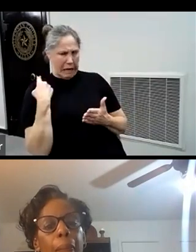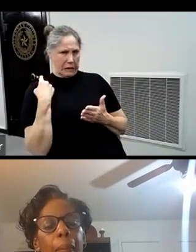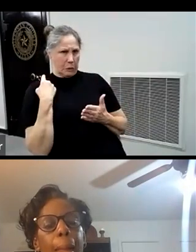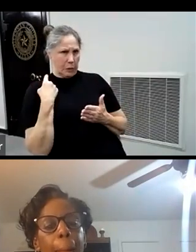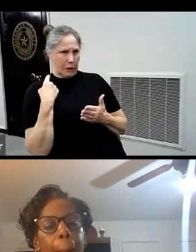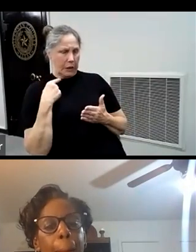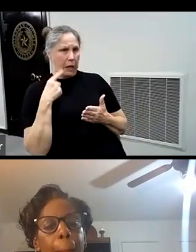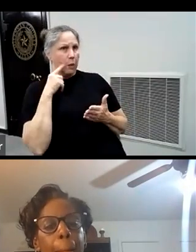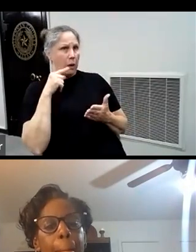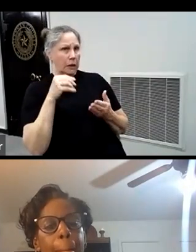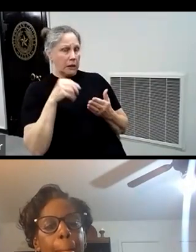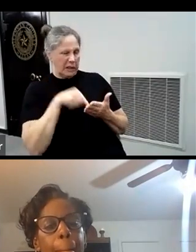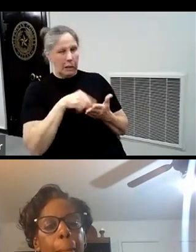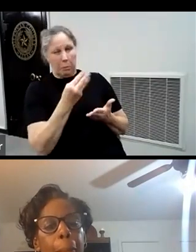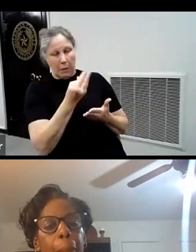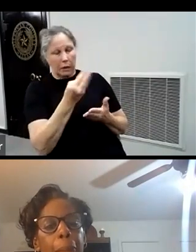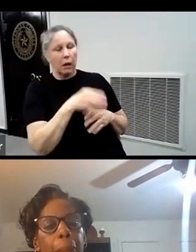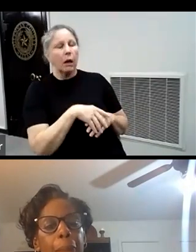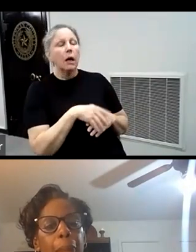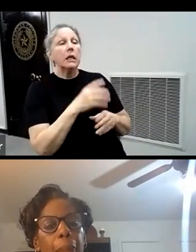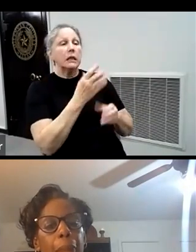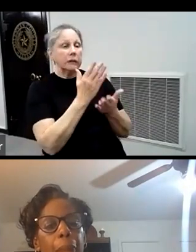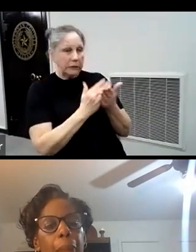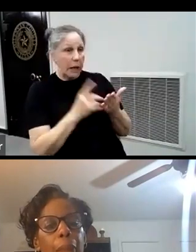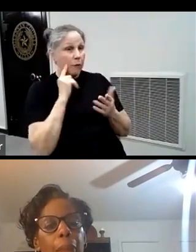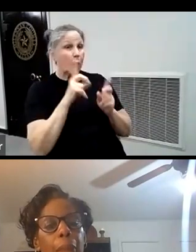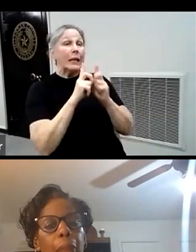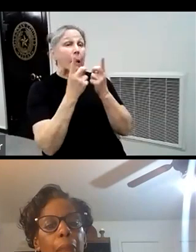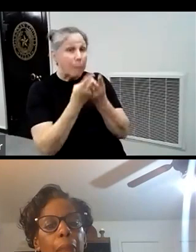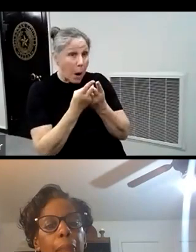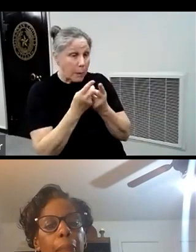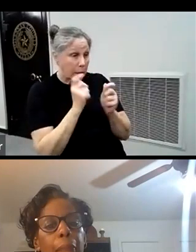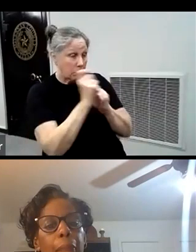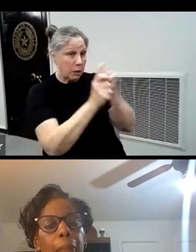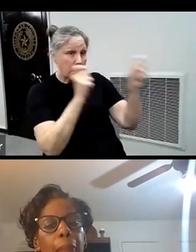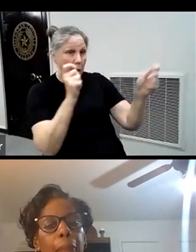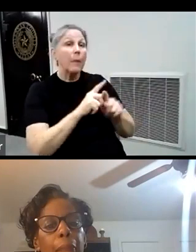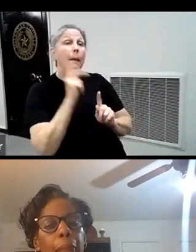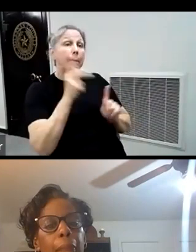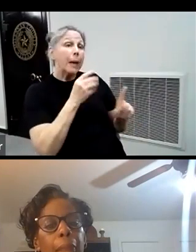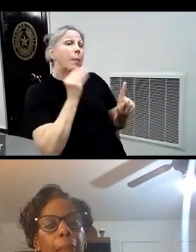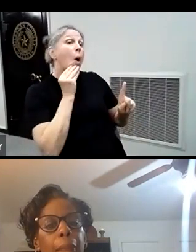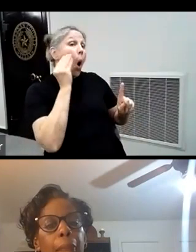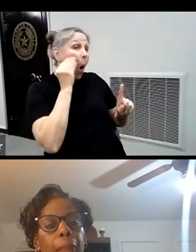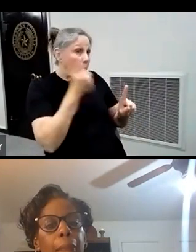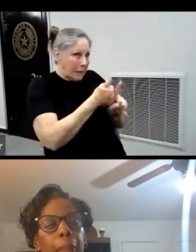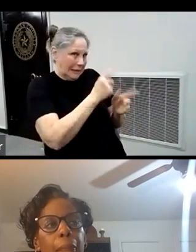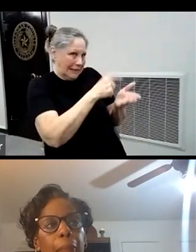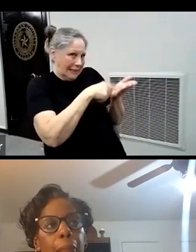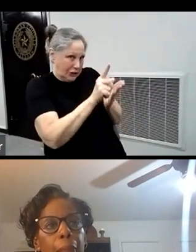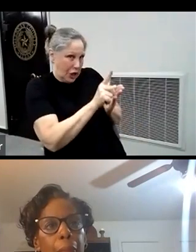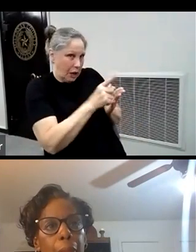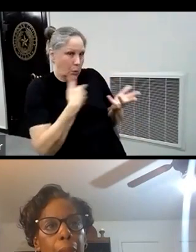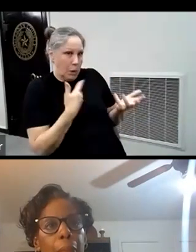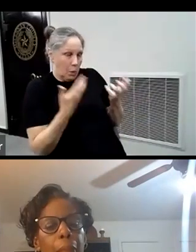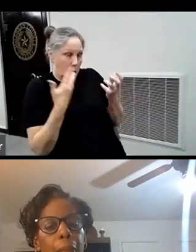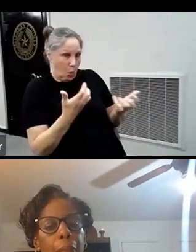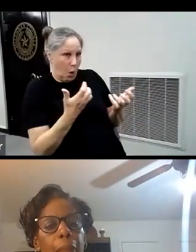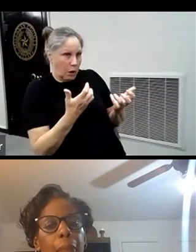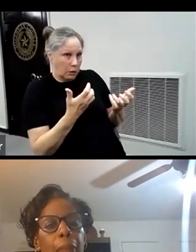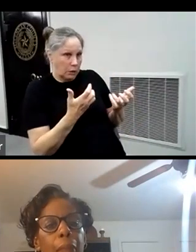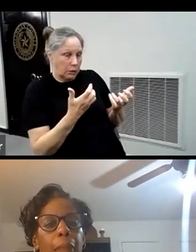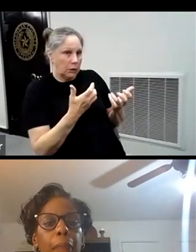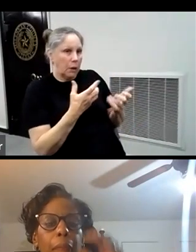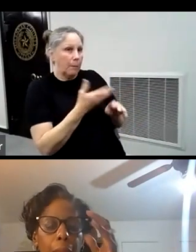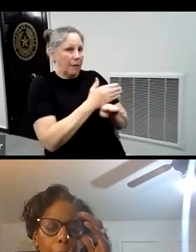start of this week. So we've got some of those for departments, but we are encouraging people to do it at home as well, just to help, because